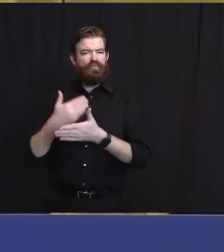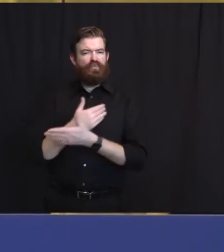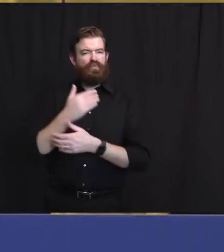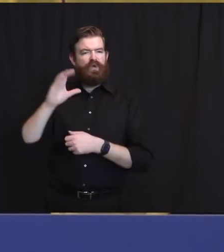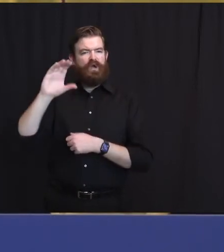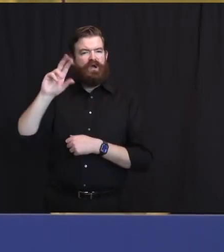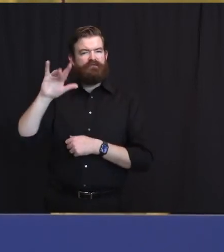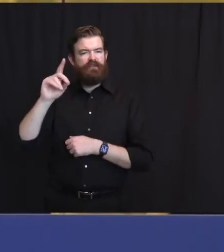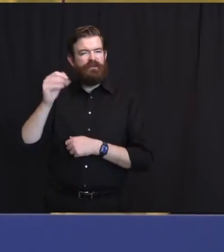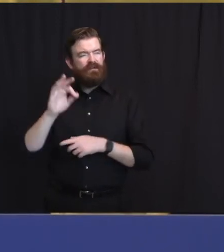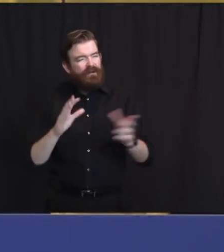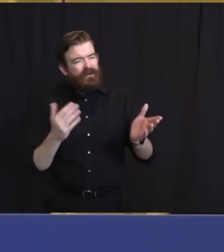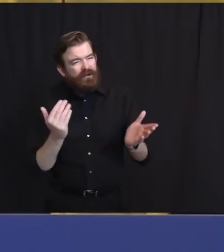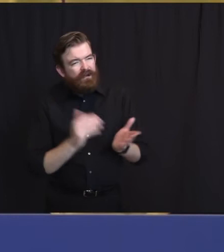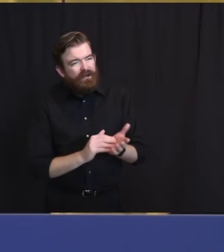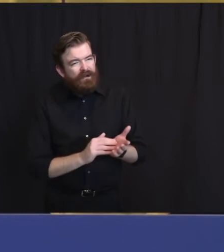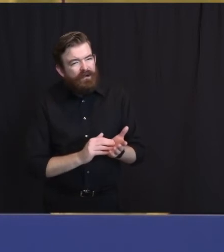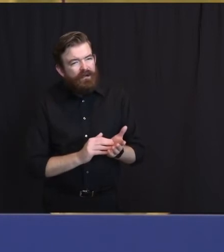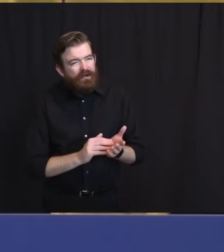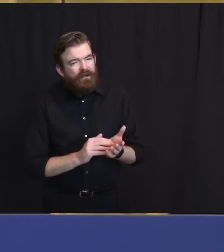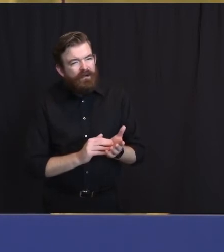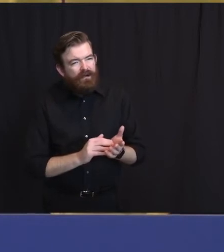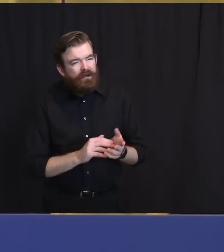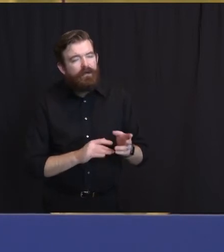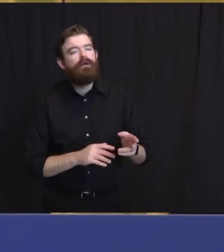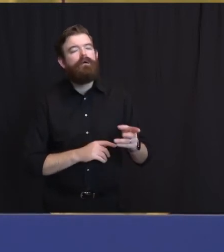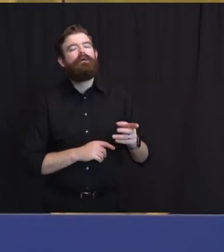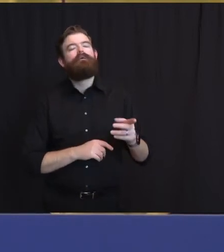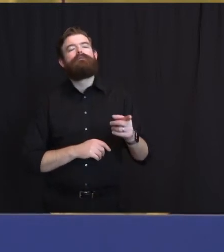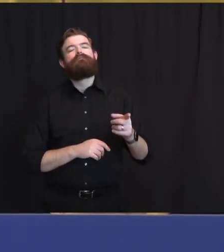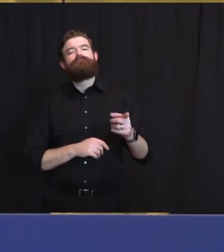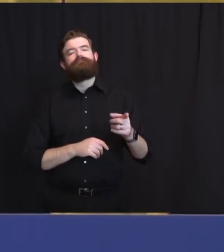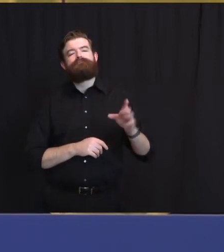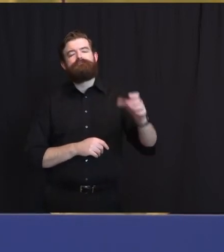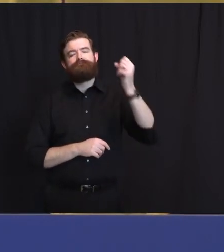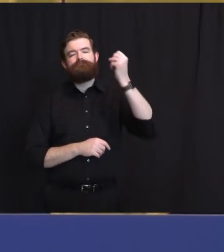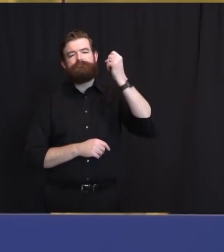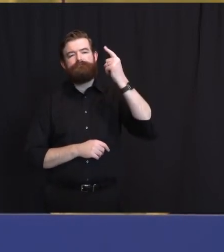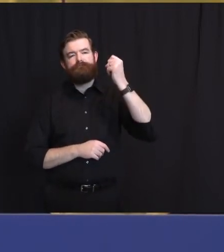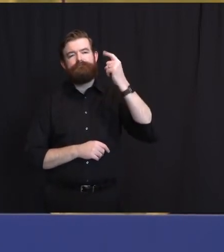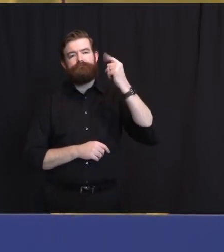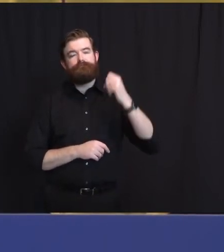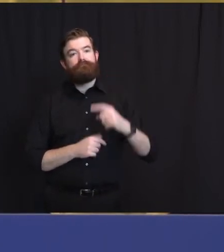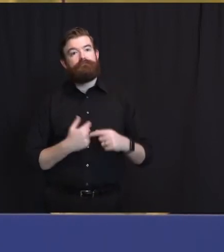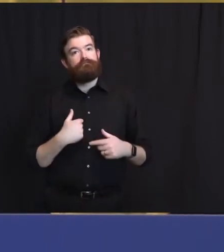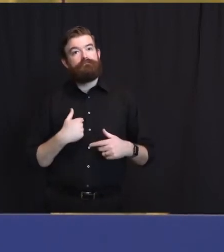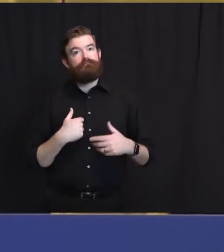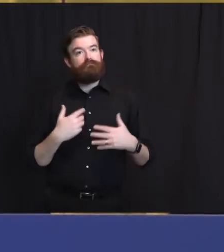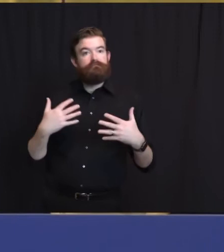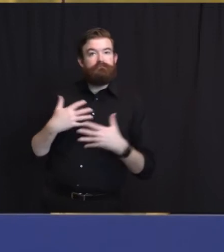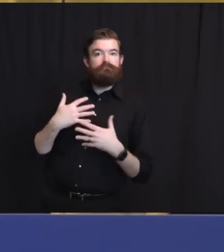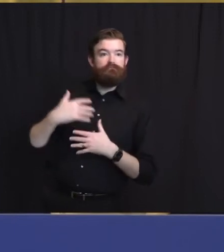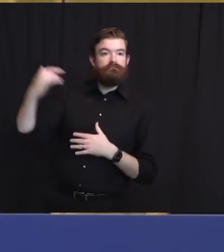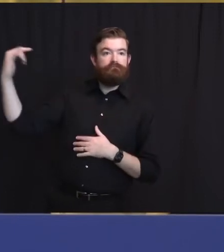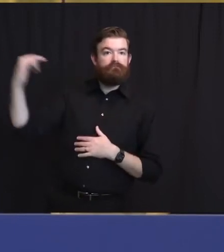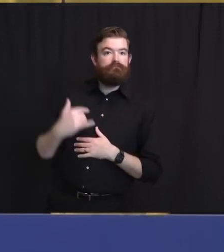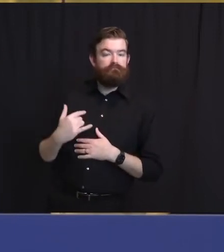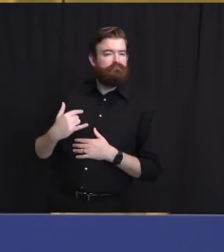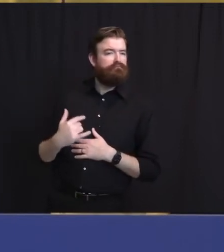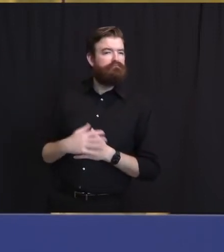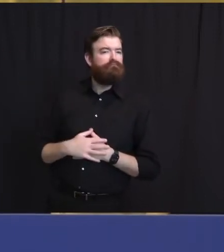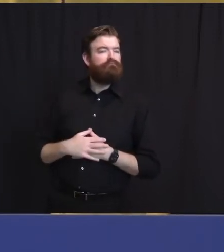Banning flights. Oh, okay. There's hesitation there. I got it. There's no hesitation. That's something that I think the science around that is still